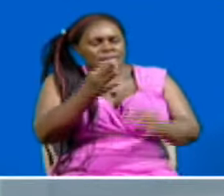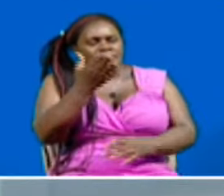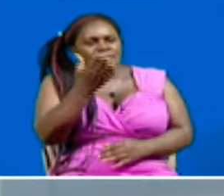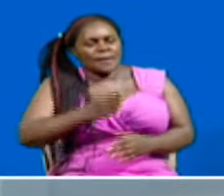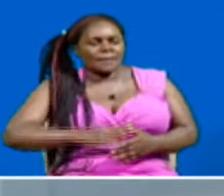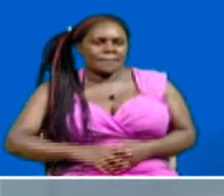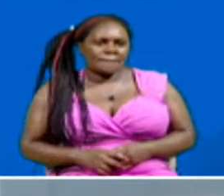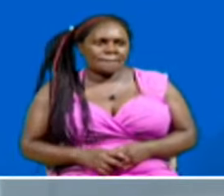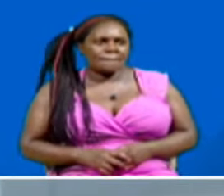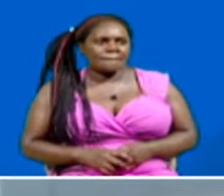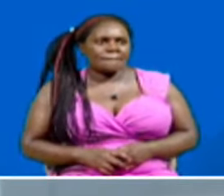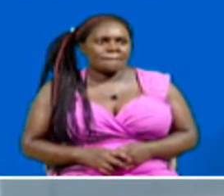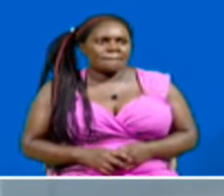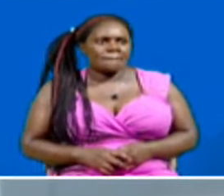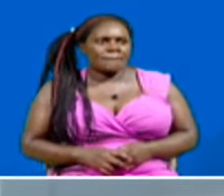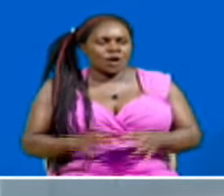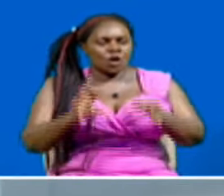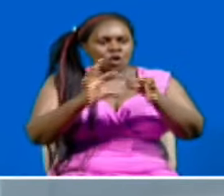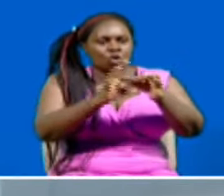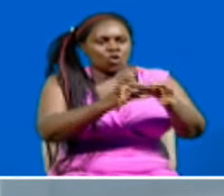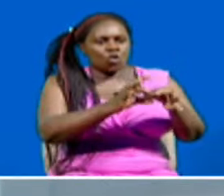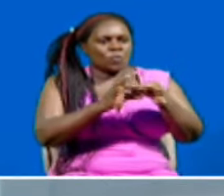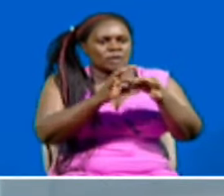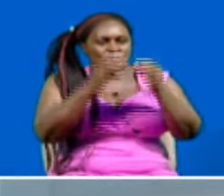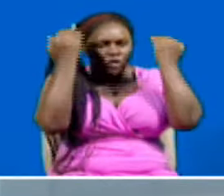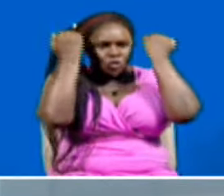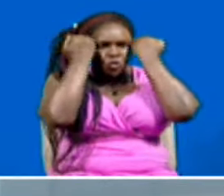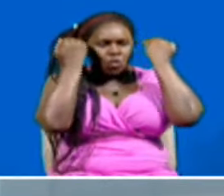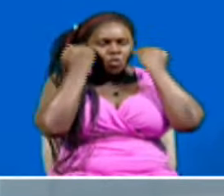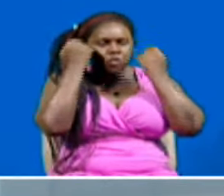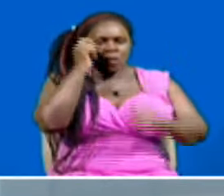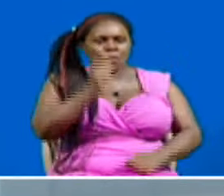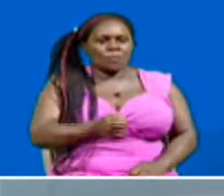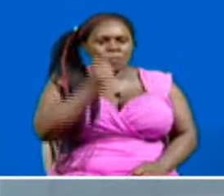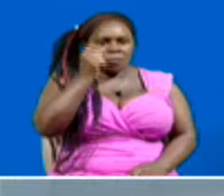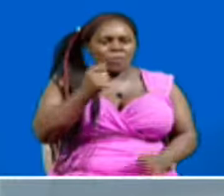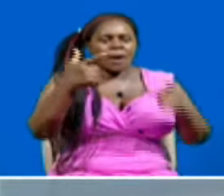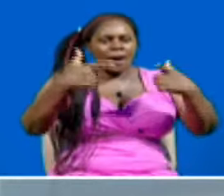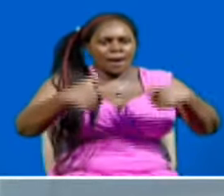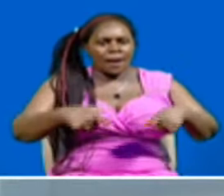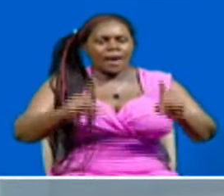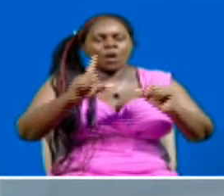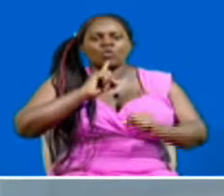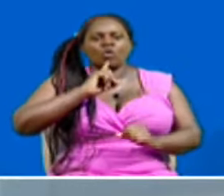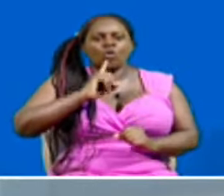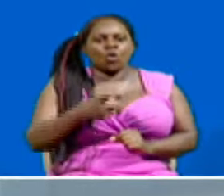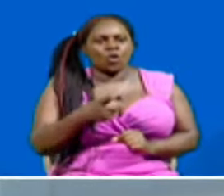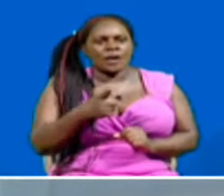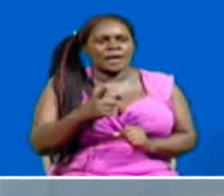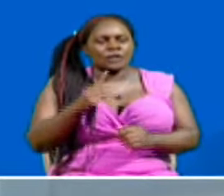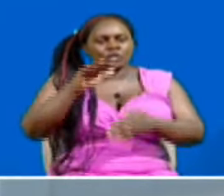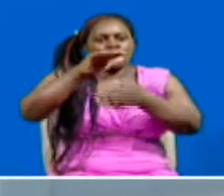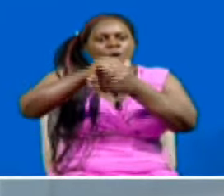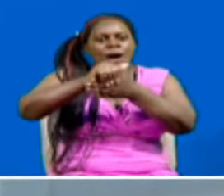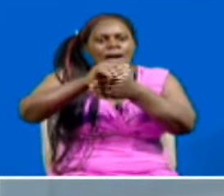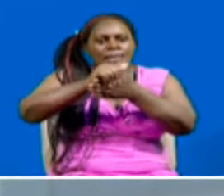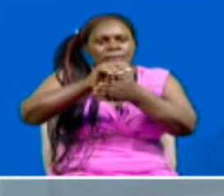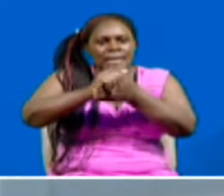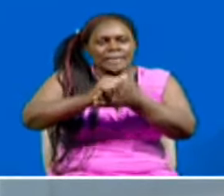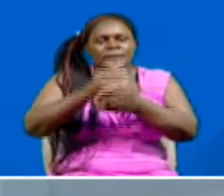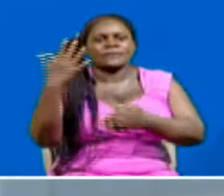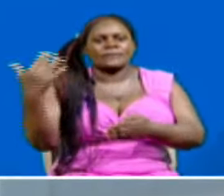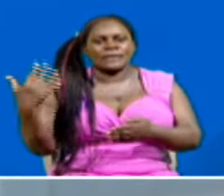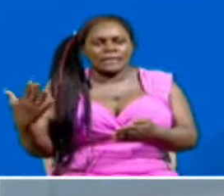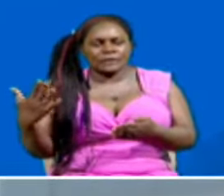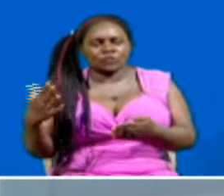Kimemia of the Cooperative Tribunal, right, auctioneers were granted orders to attach Reverend Ndumo's property